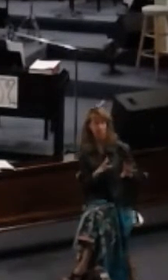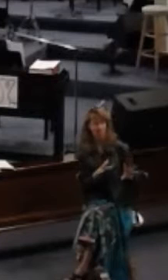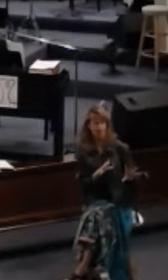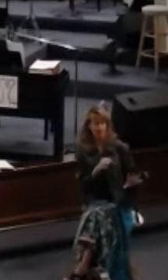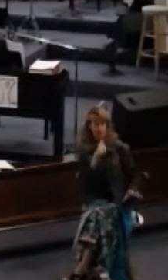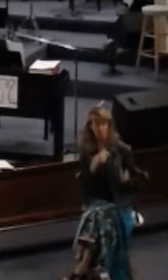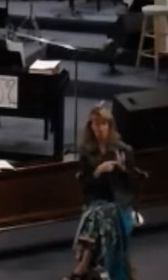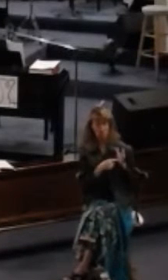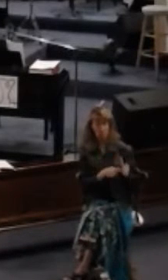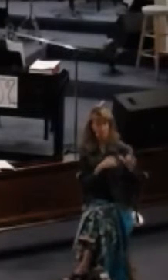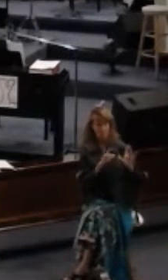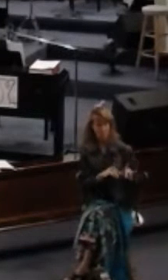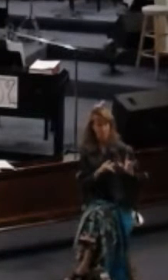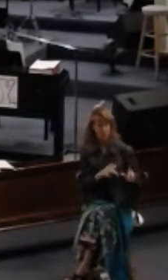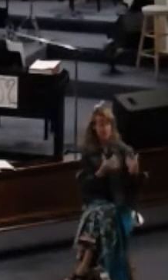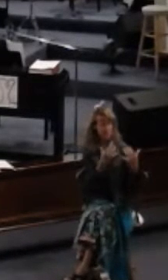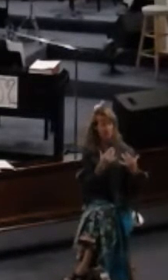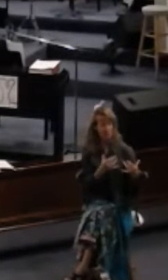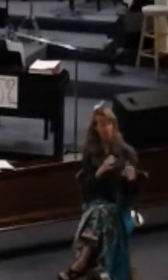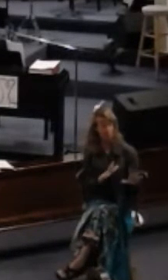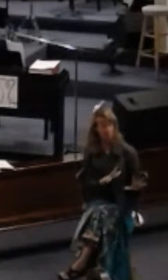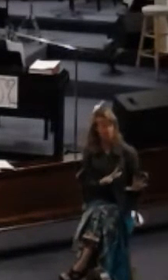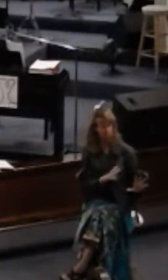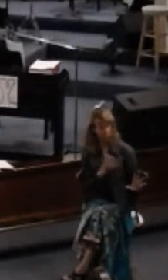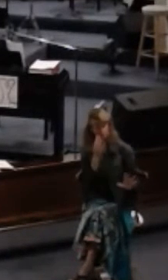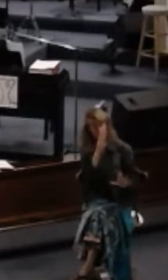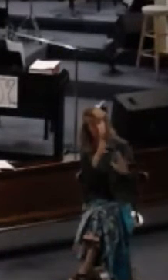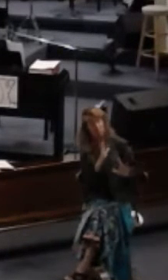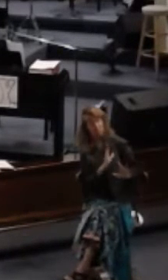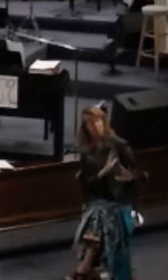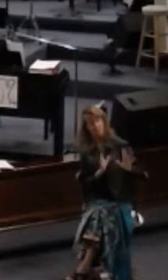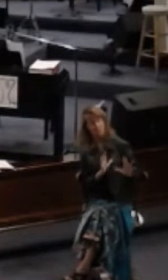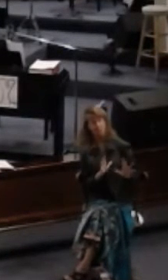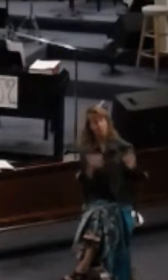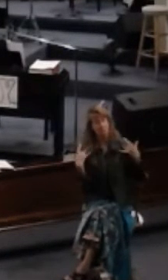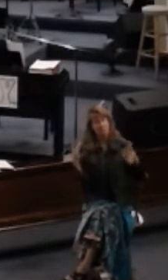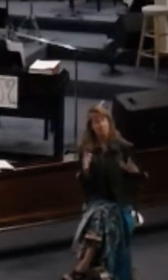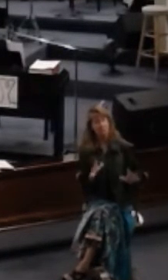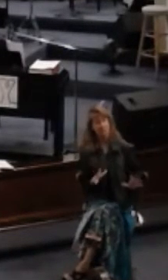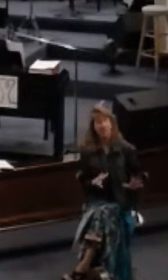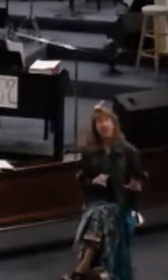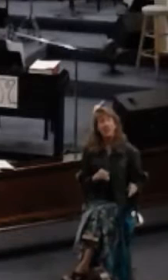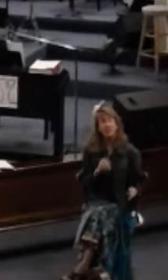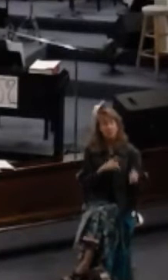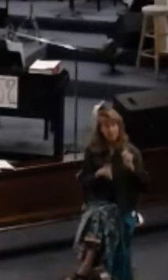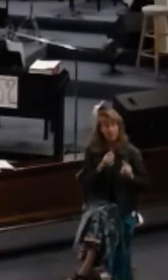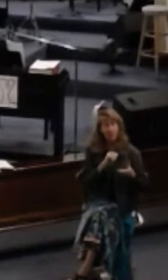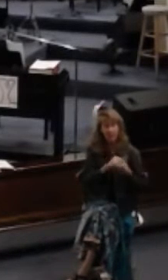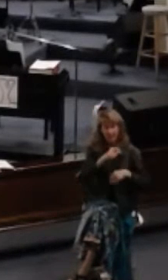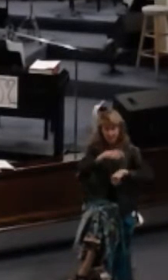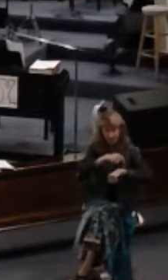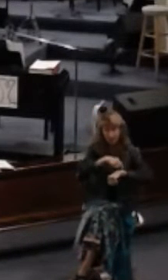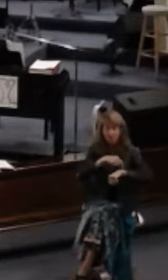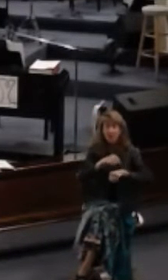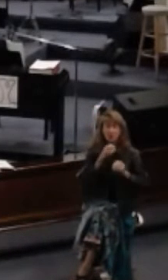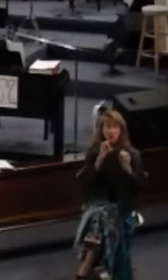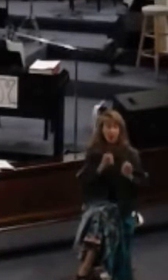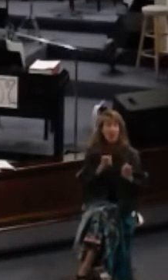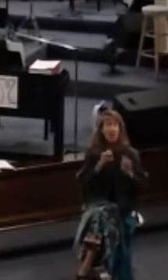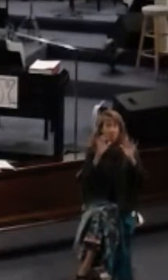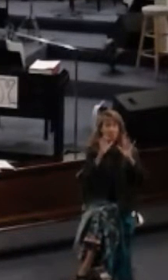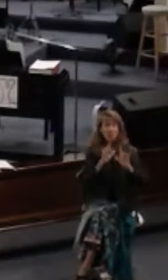at. The philosophers, the Roman philosophers of the day taught that mercy